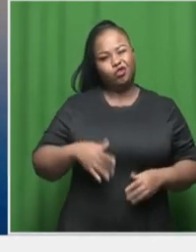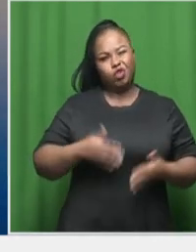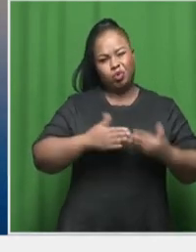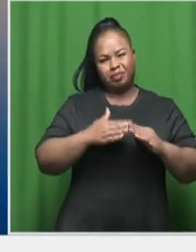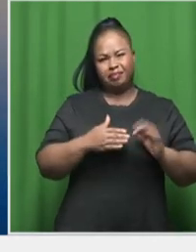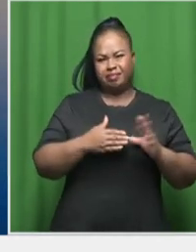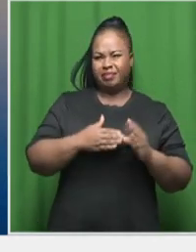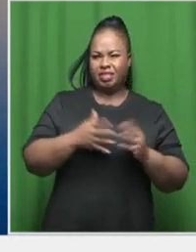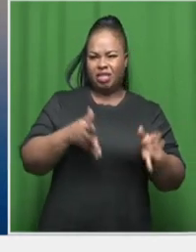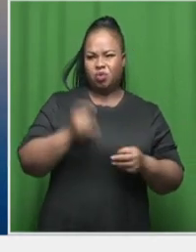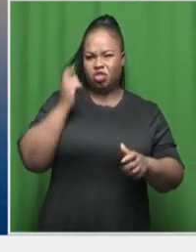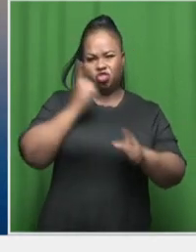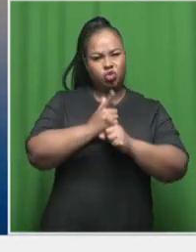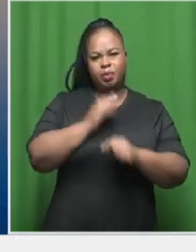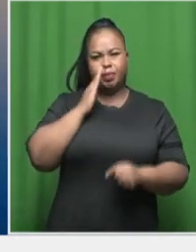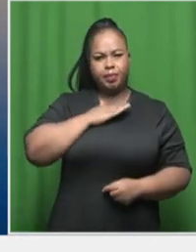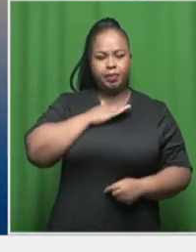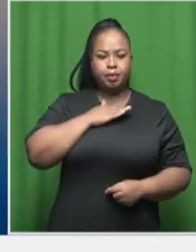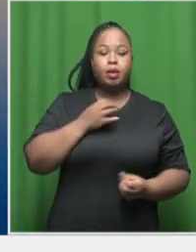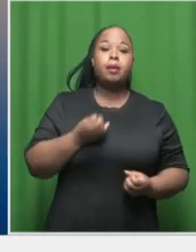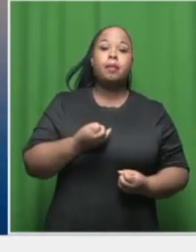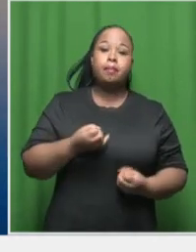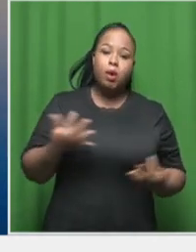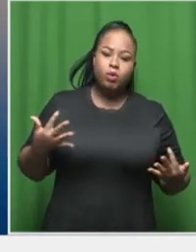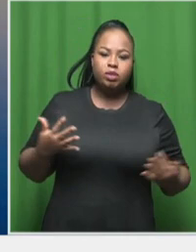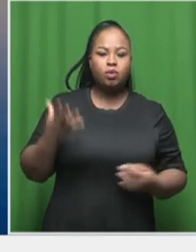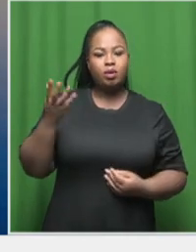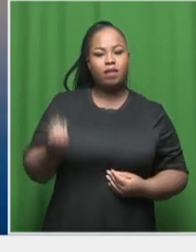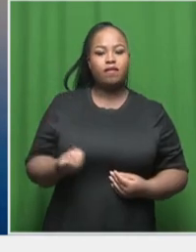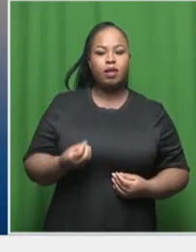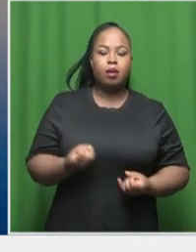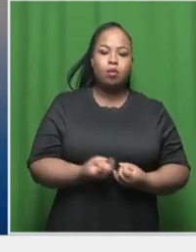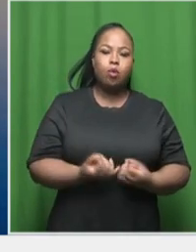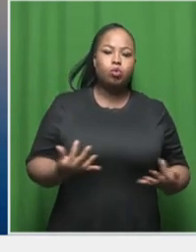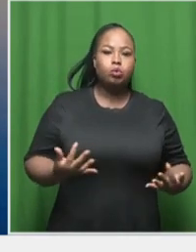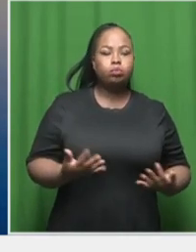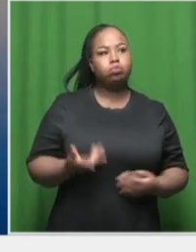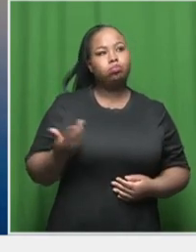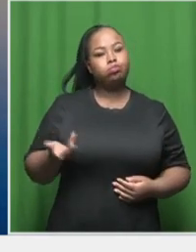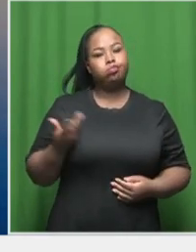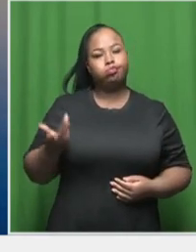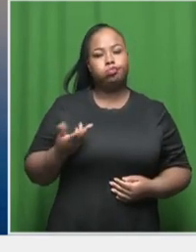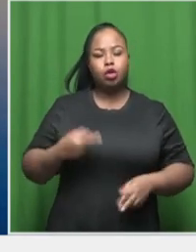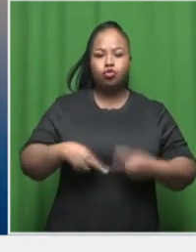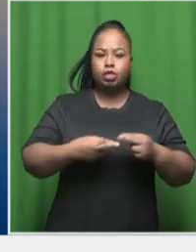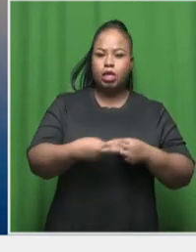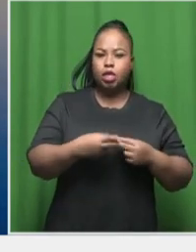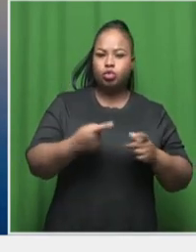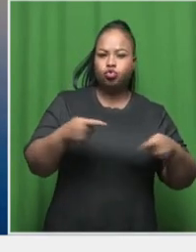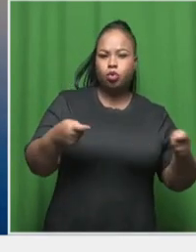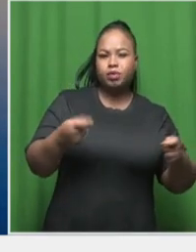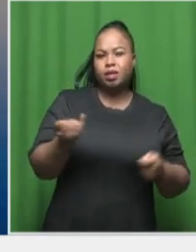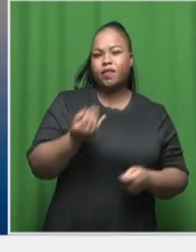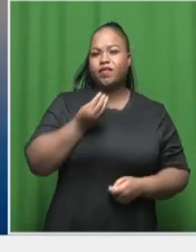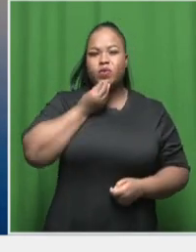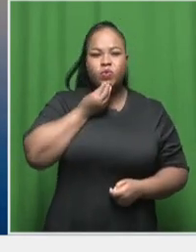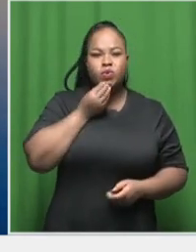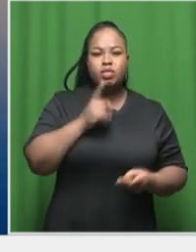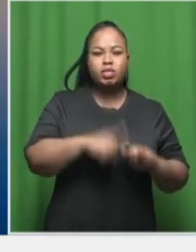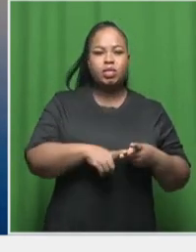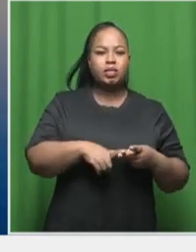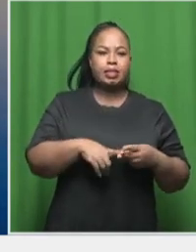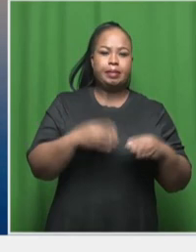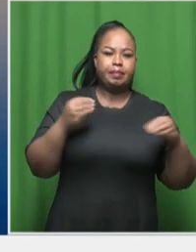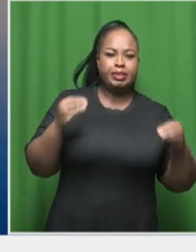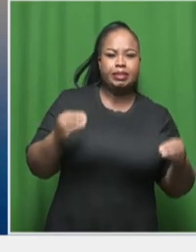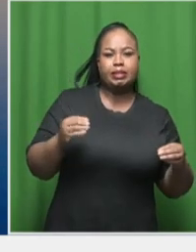within townships. And mostly you have a lot of retail stores like food, liquor